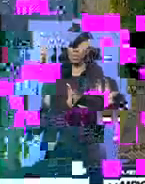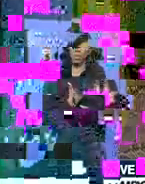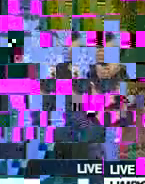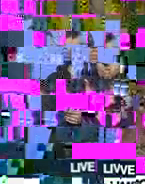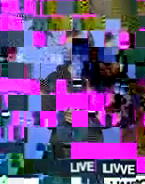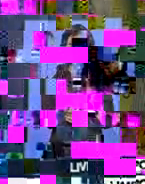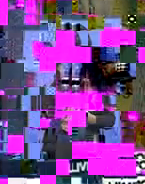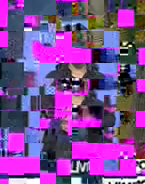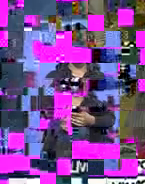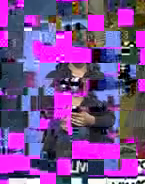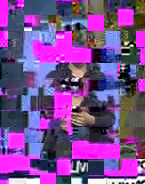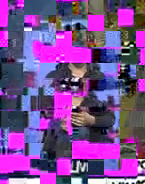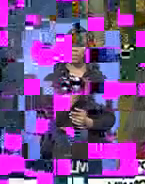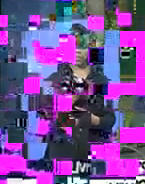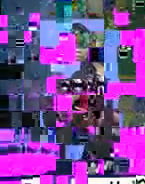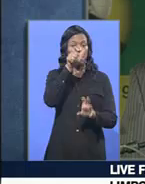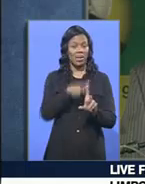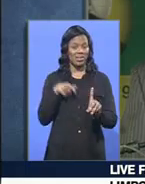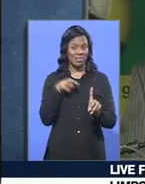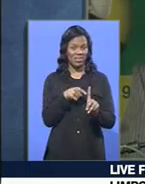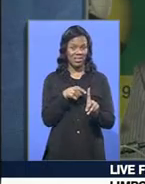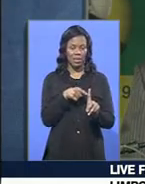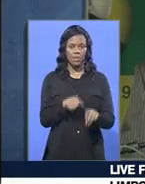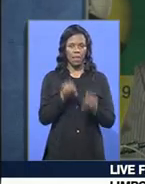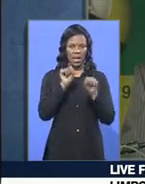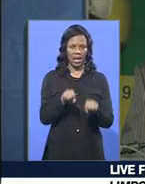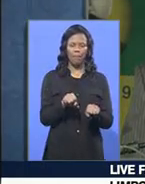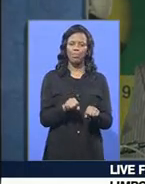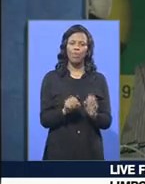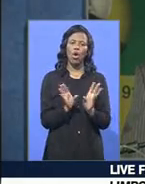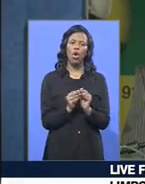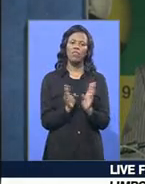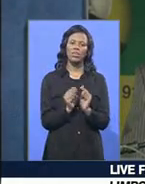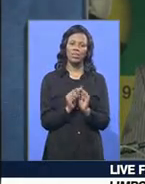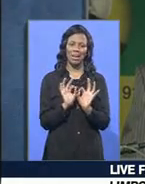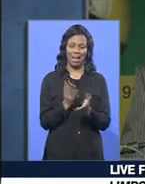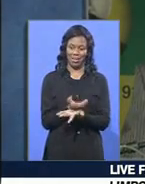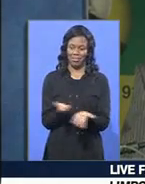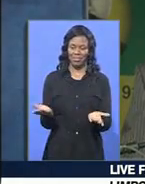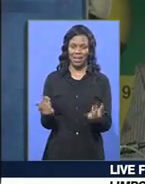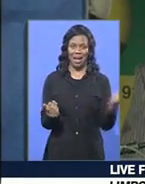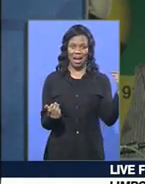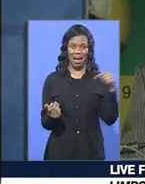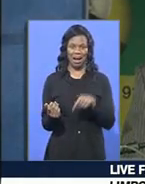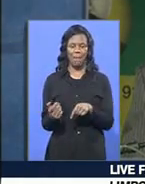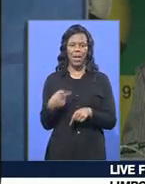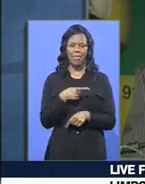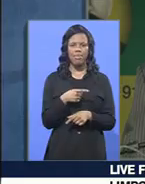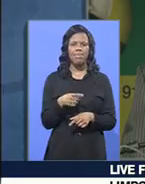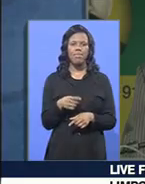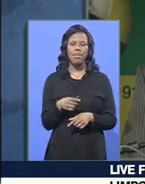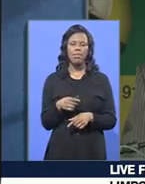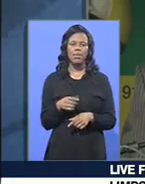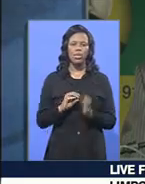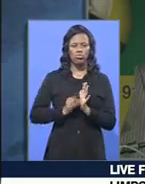man can come to a conference of this nature and play the type of